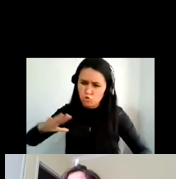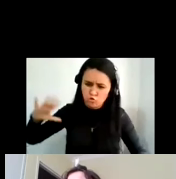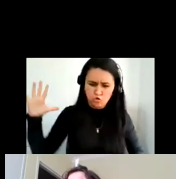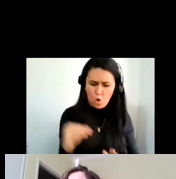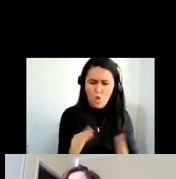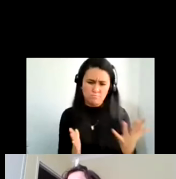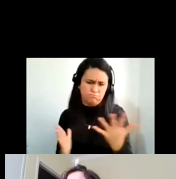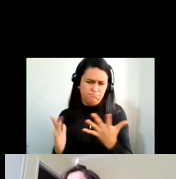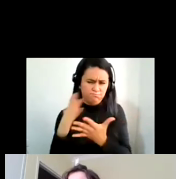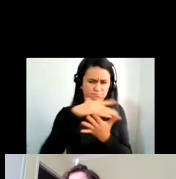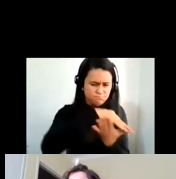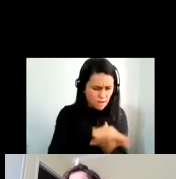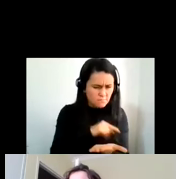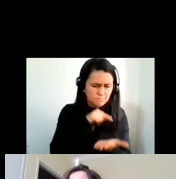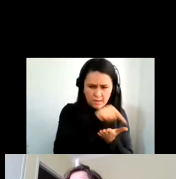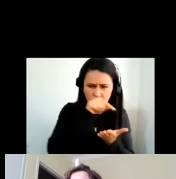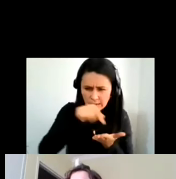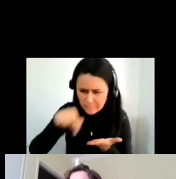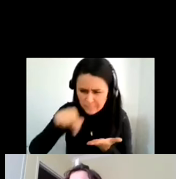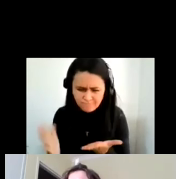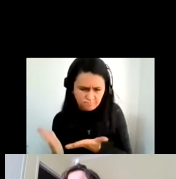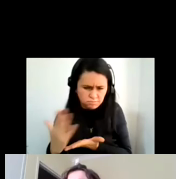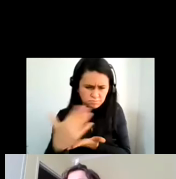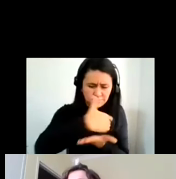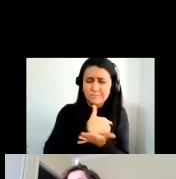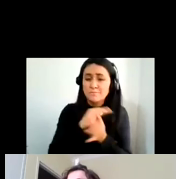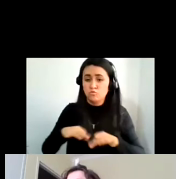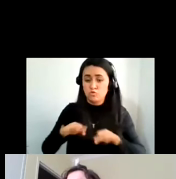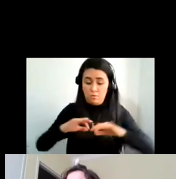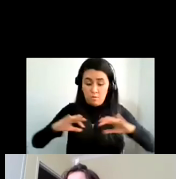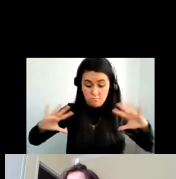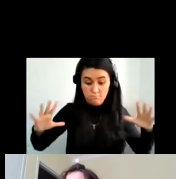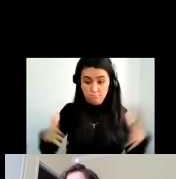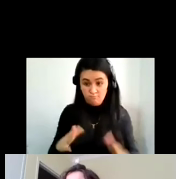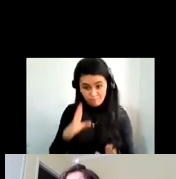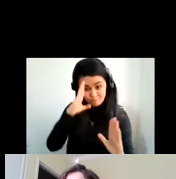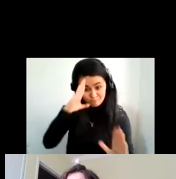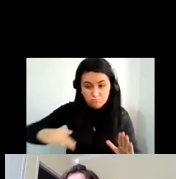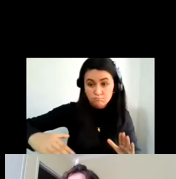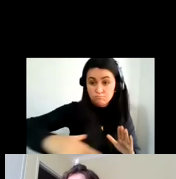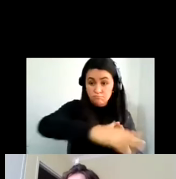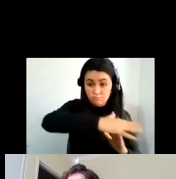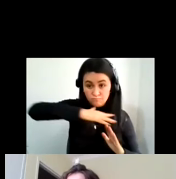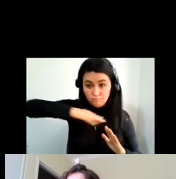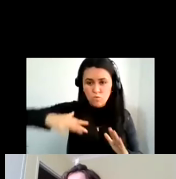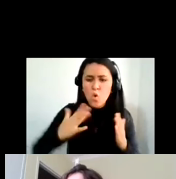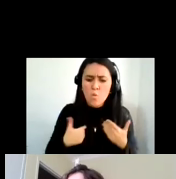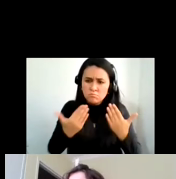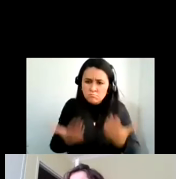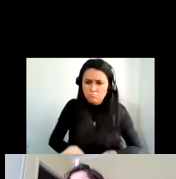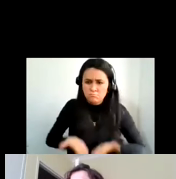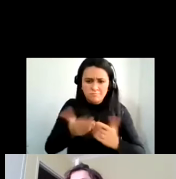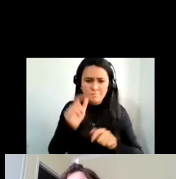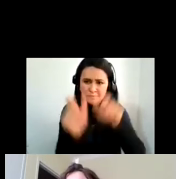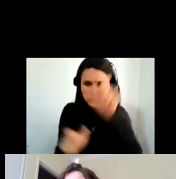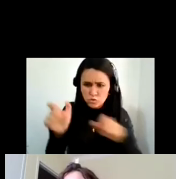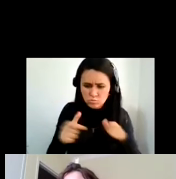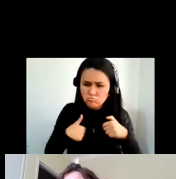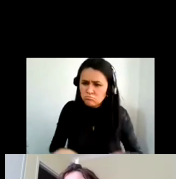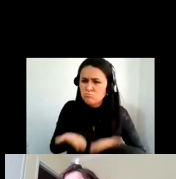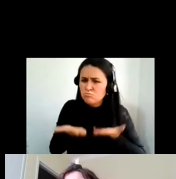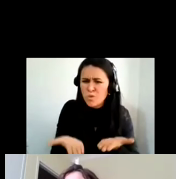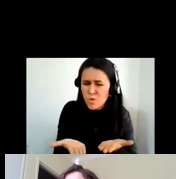service provider and the user. And this happens when services are available, accessible, and acceptable. And the lack